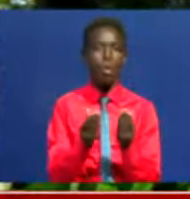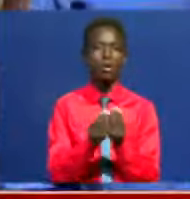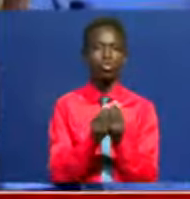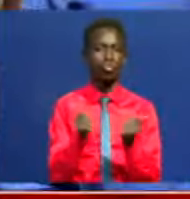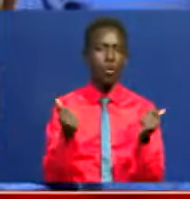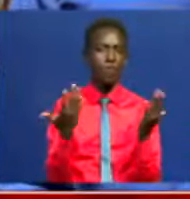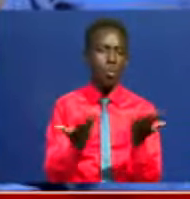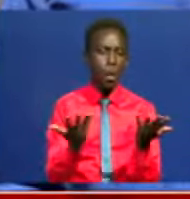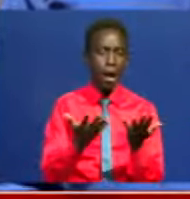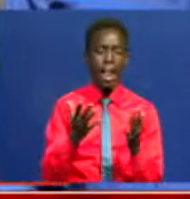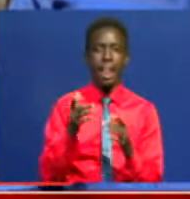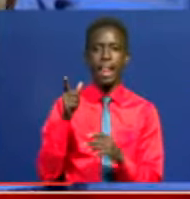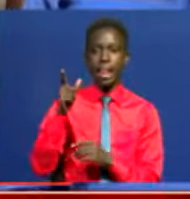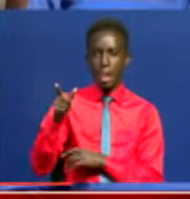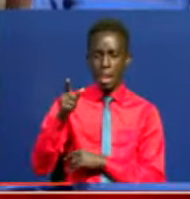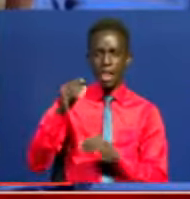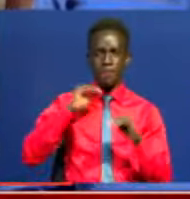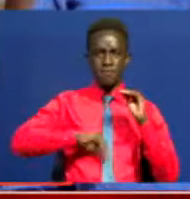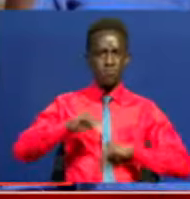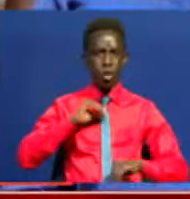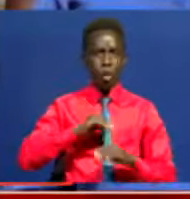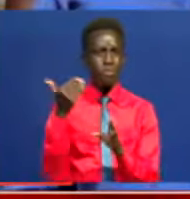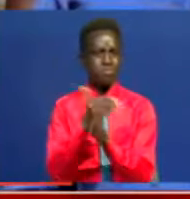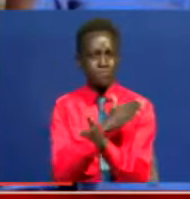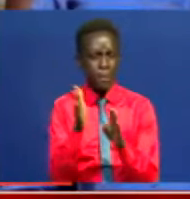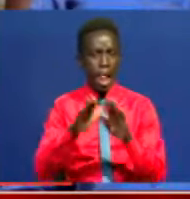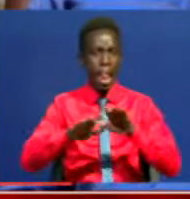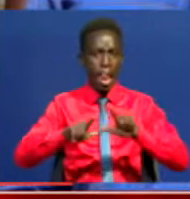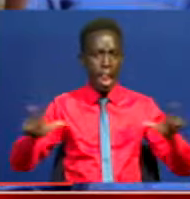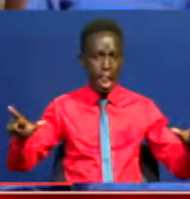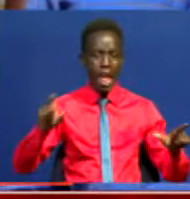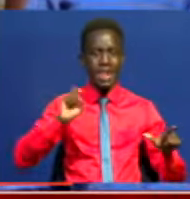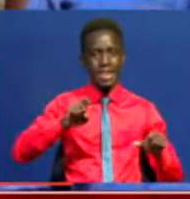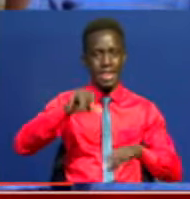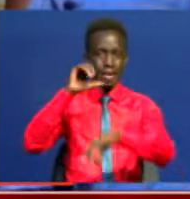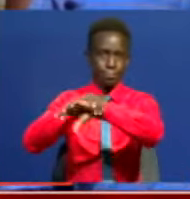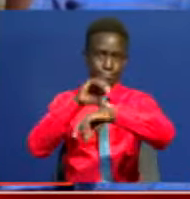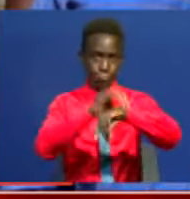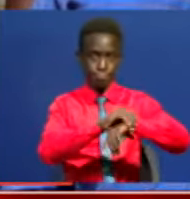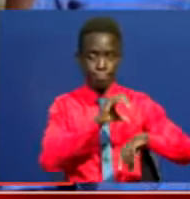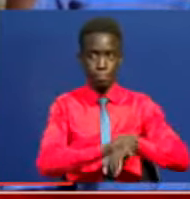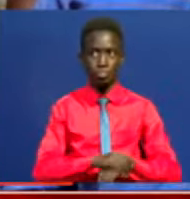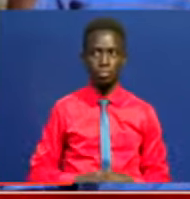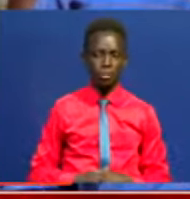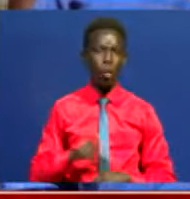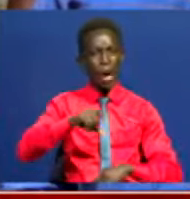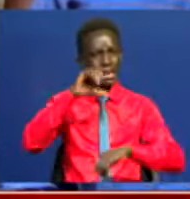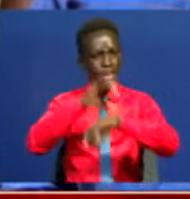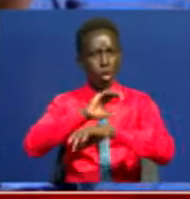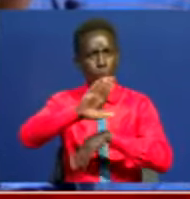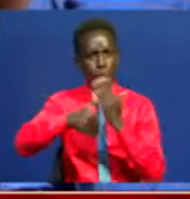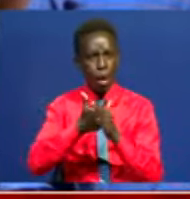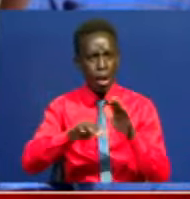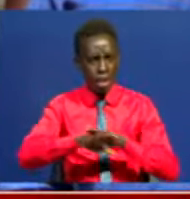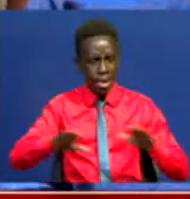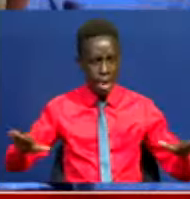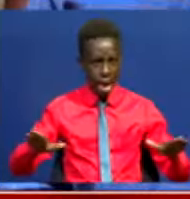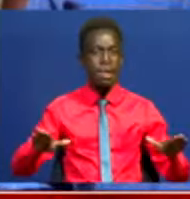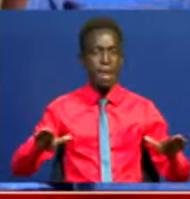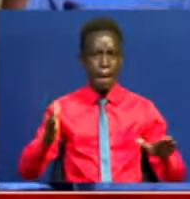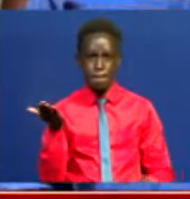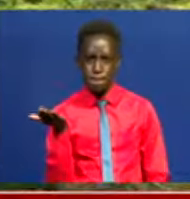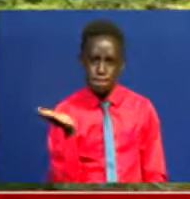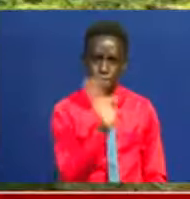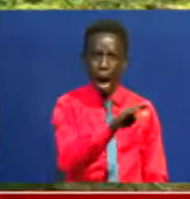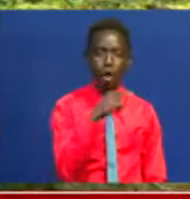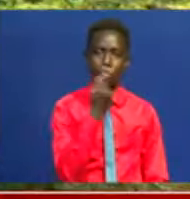transactions. Therefore, we urge EACC to continue and to be able to recover all the plots that have been grabbed so that they revert back to the